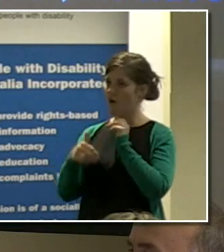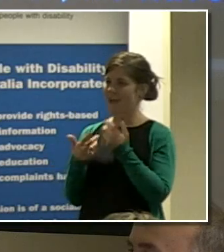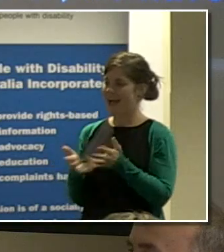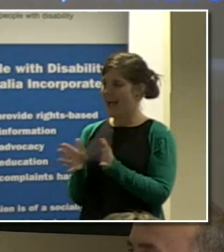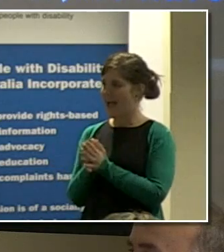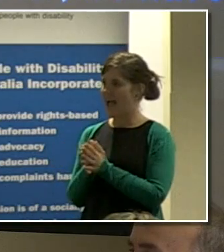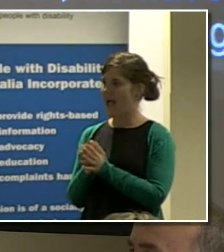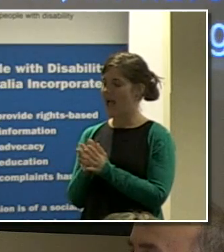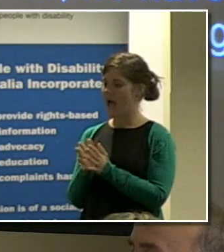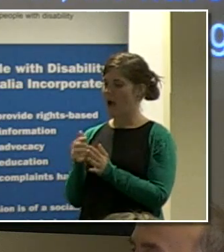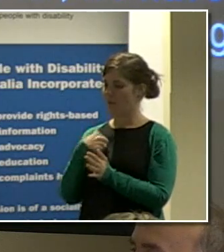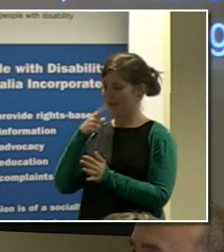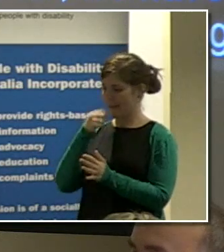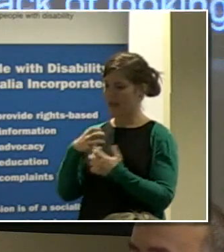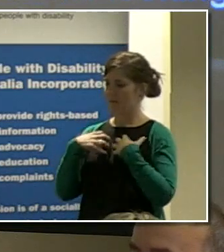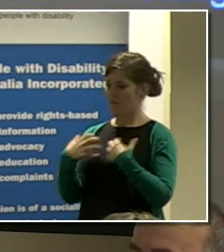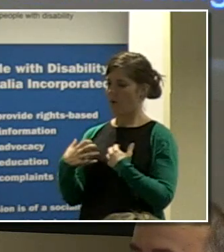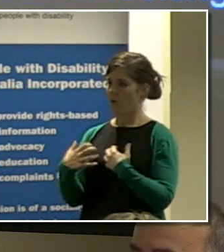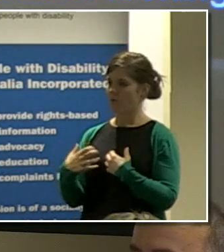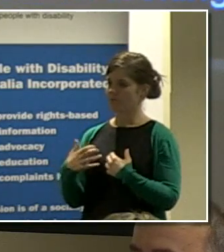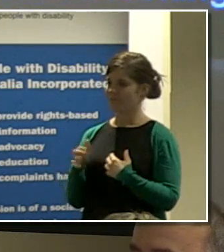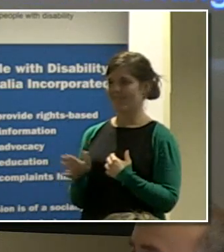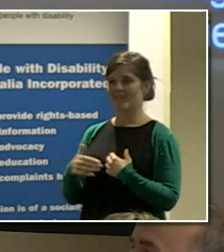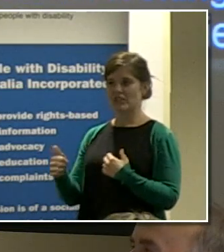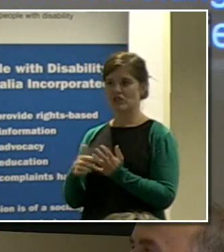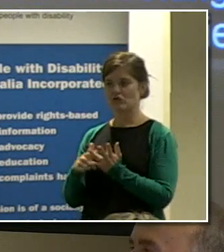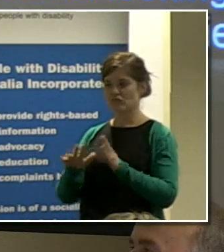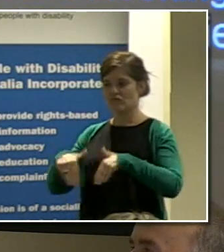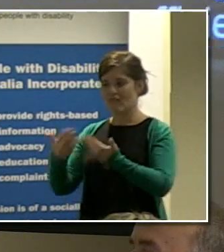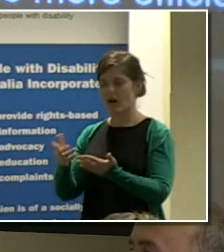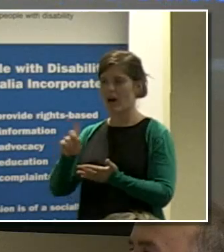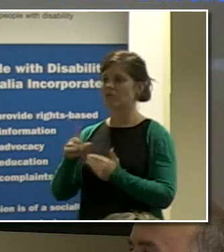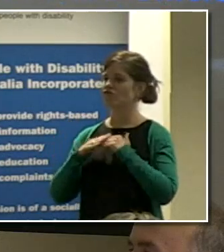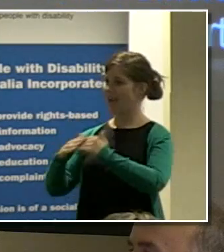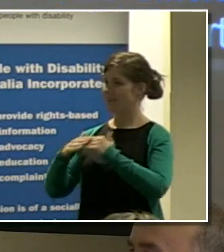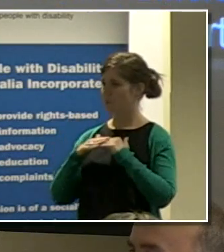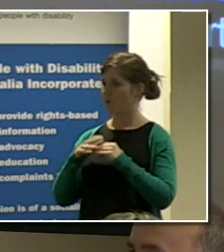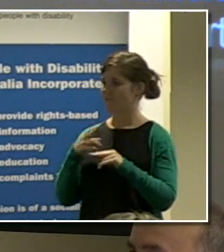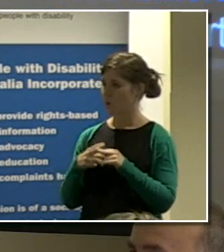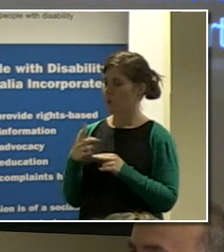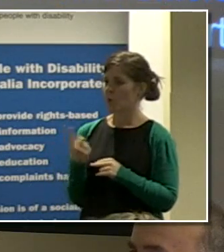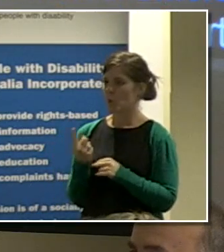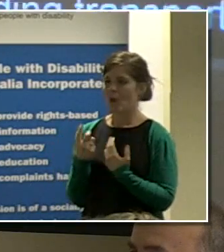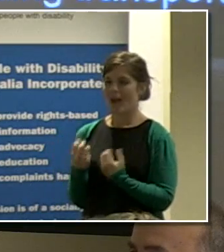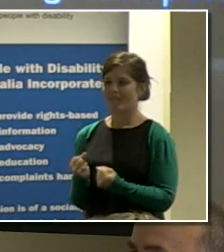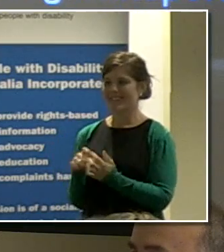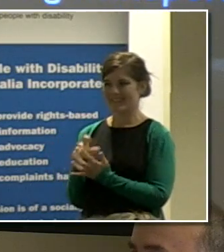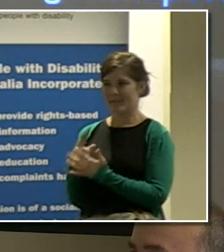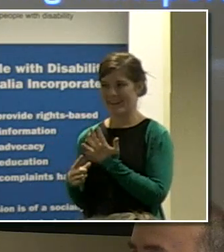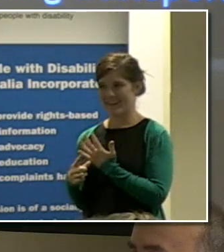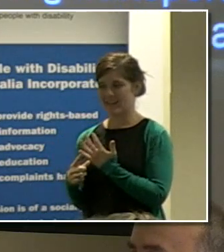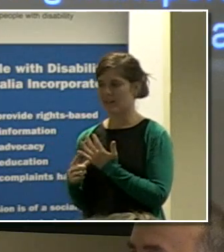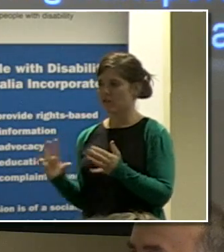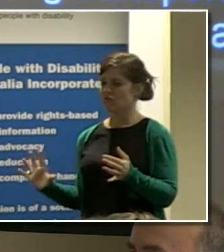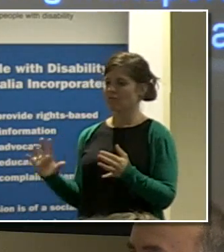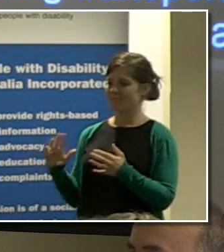can be more efficient in providing transport for those people who have a